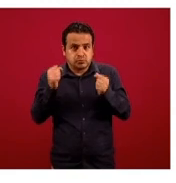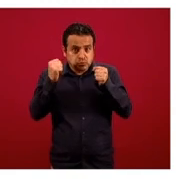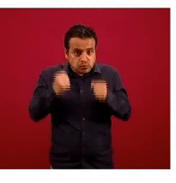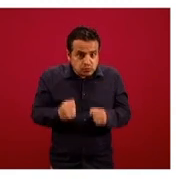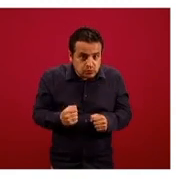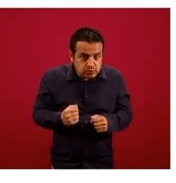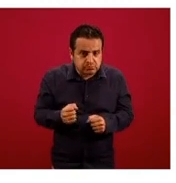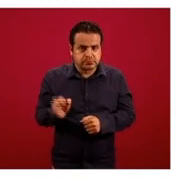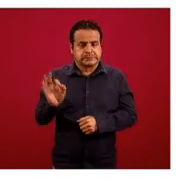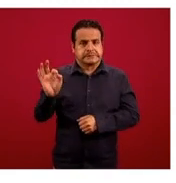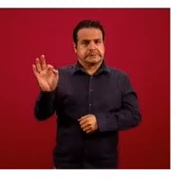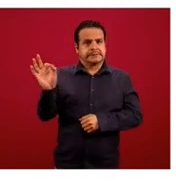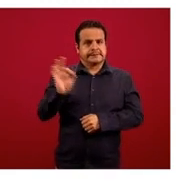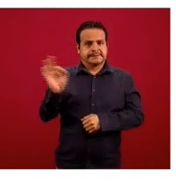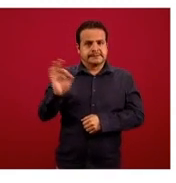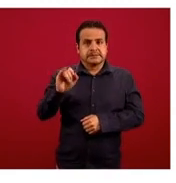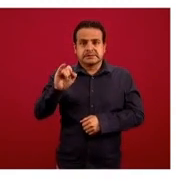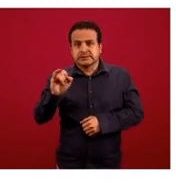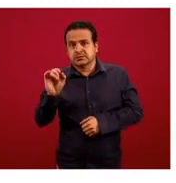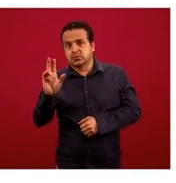been confirmed to be